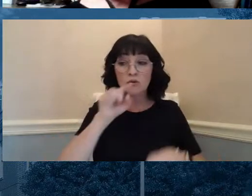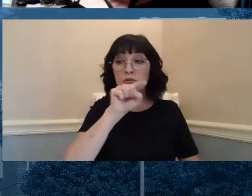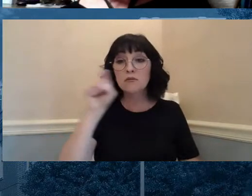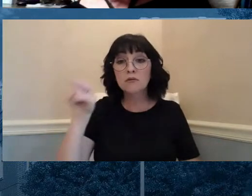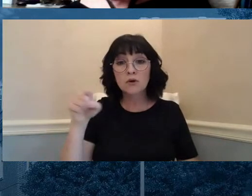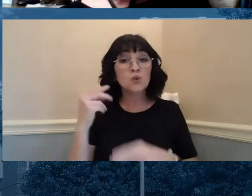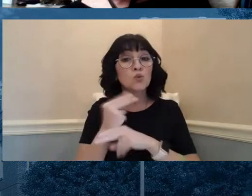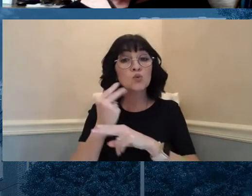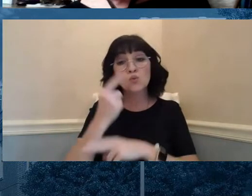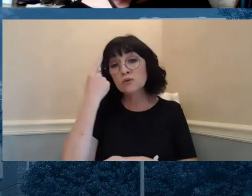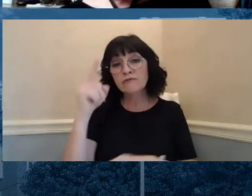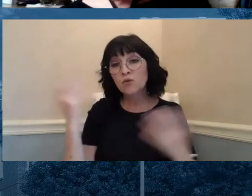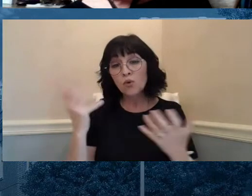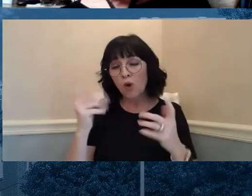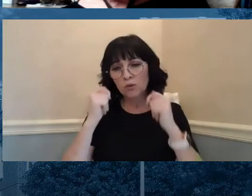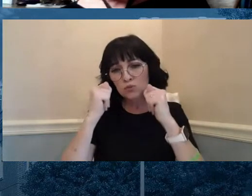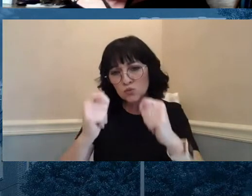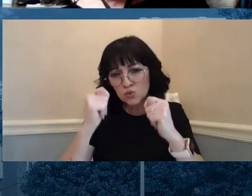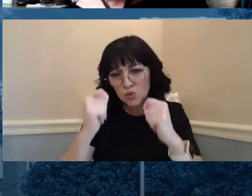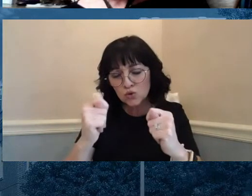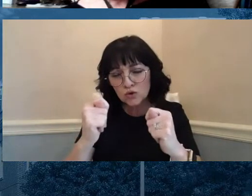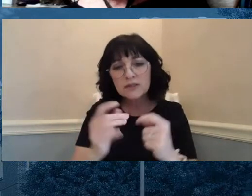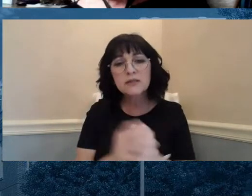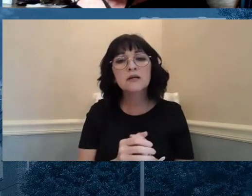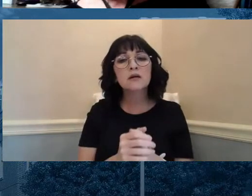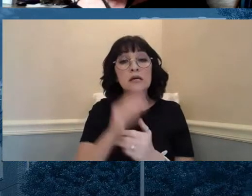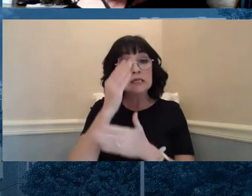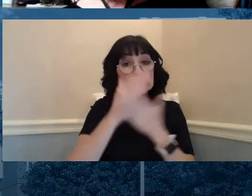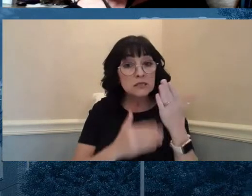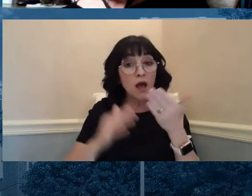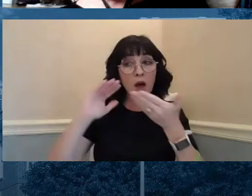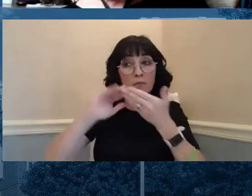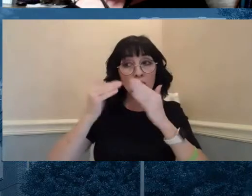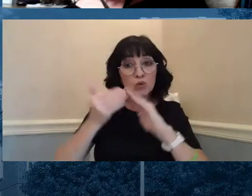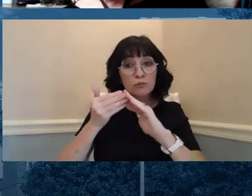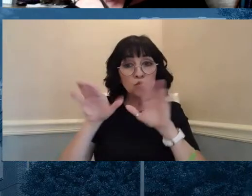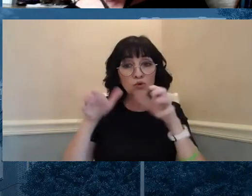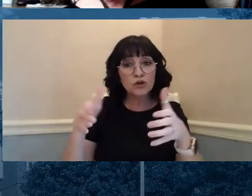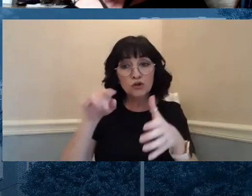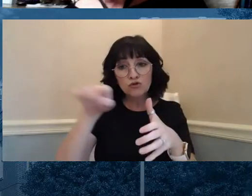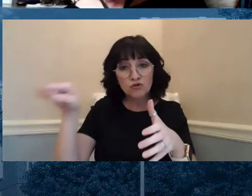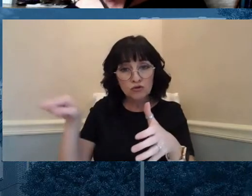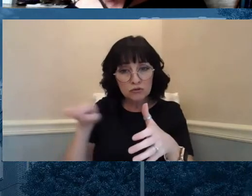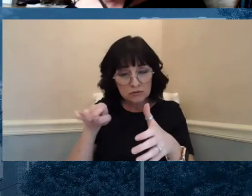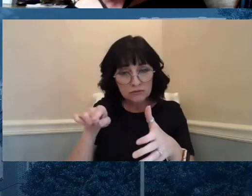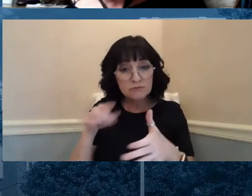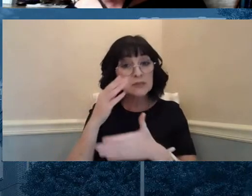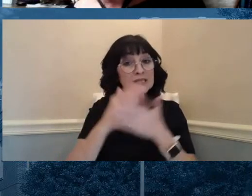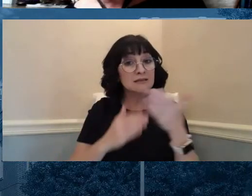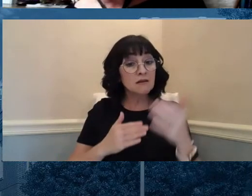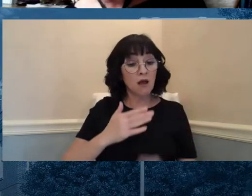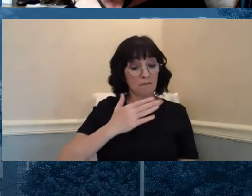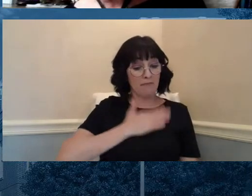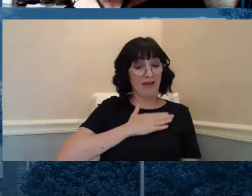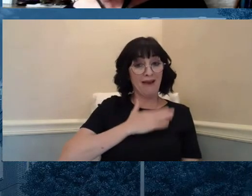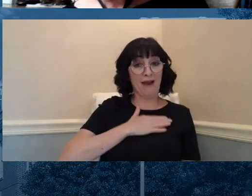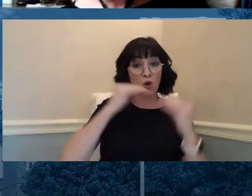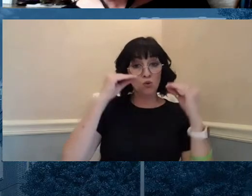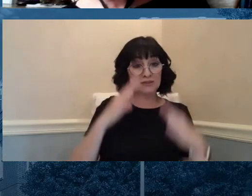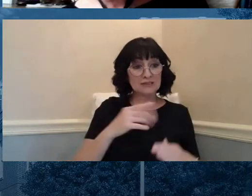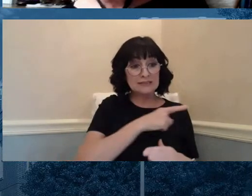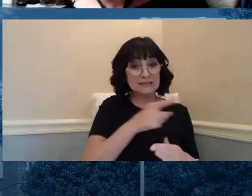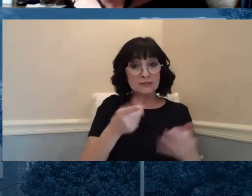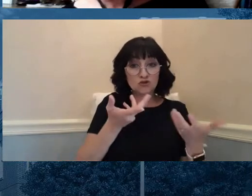times. We have community groups that are helping us. We also will be preparing our own teachers to do that high dosage tutoring for